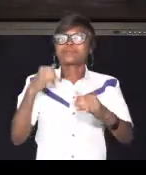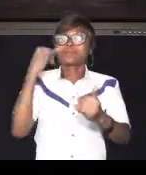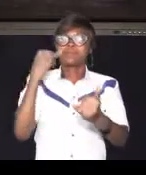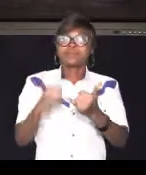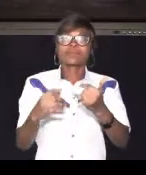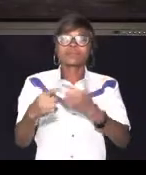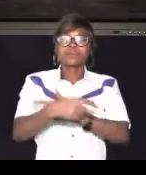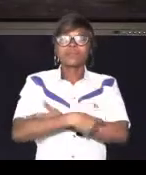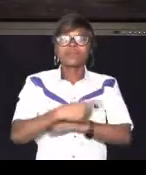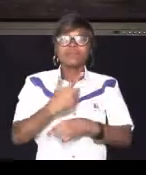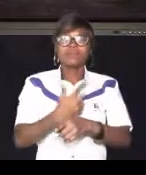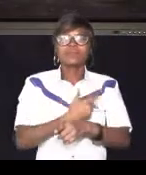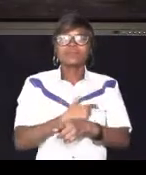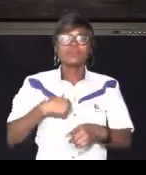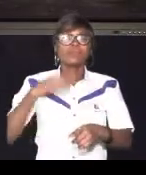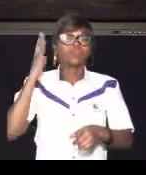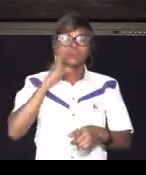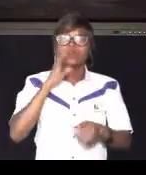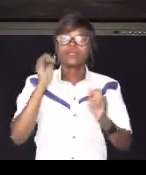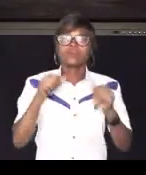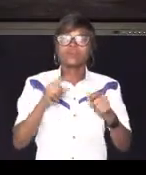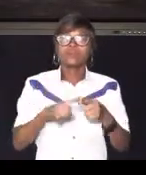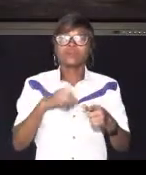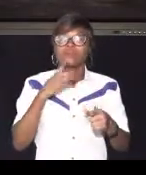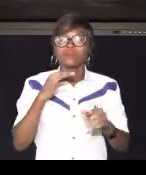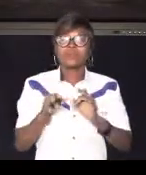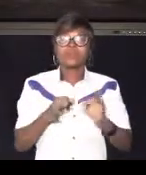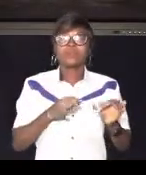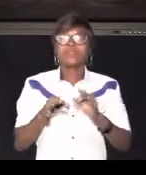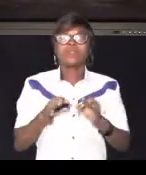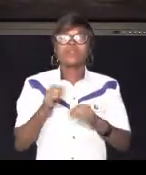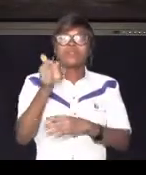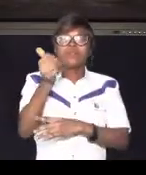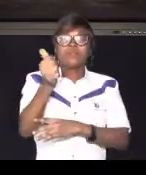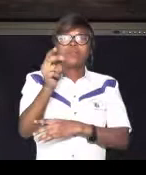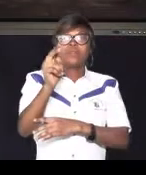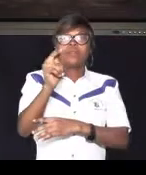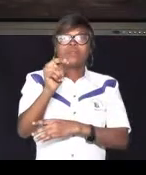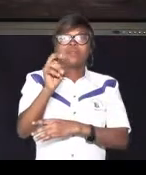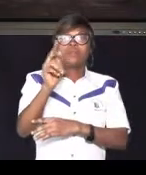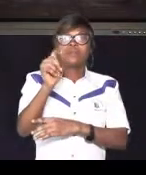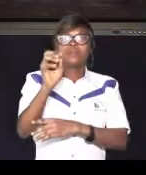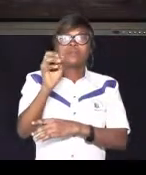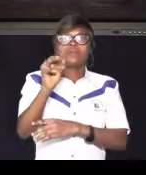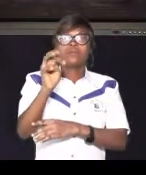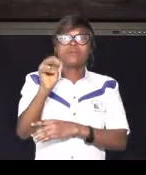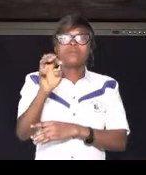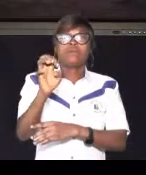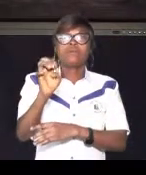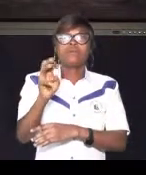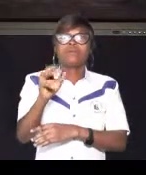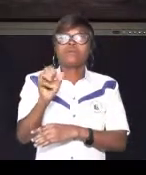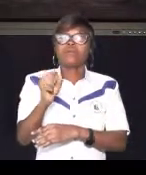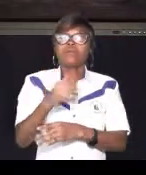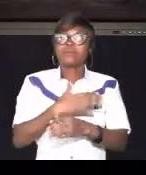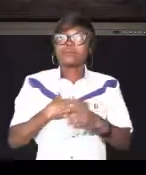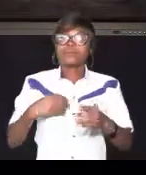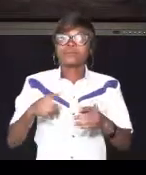lesson, you should be able to define antonyms. That is, say what antonyms